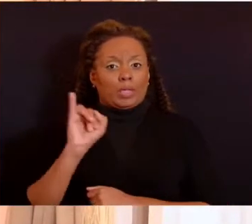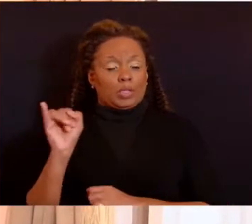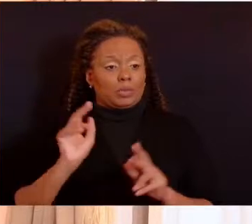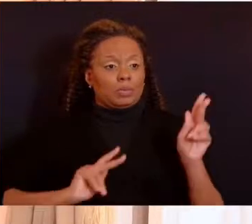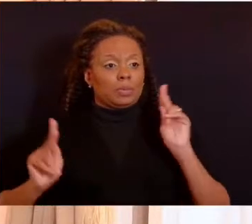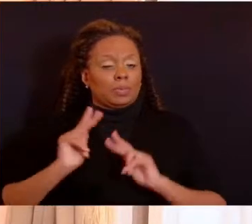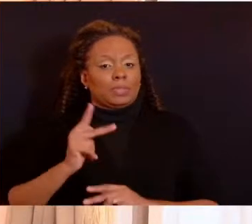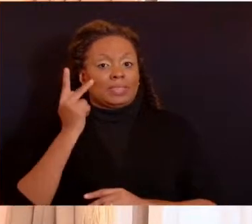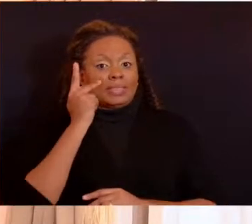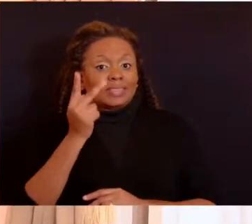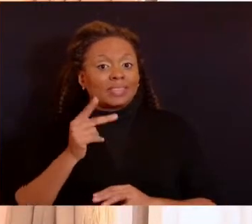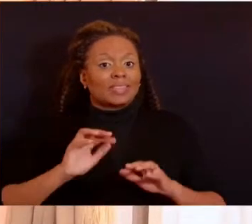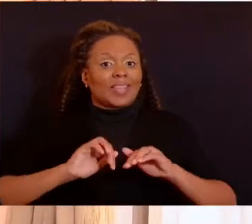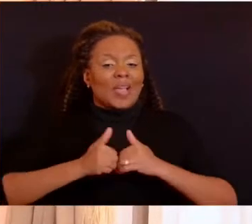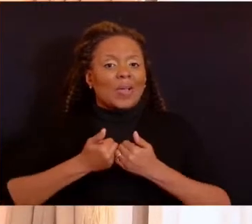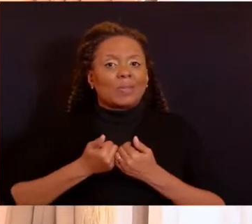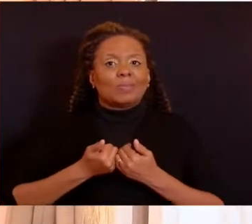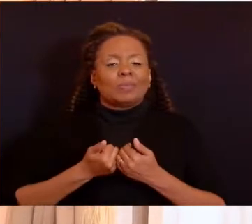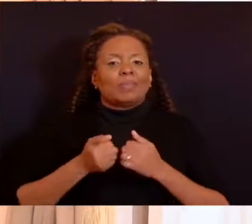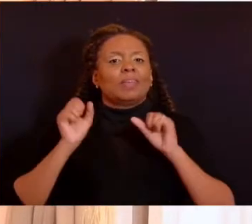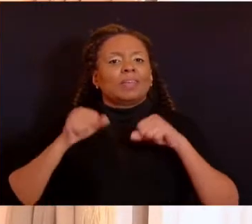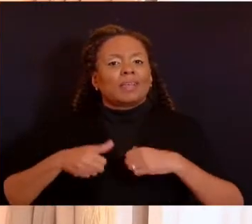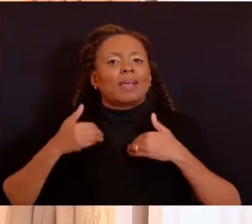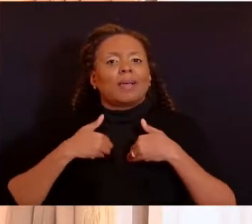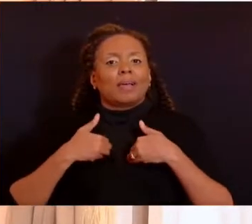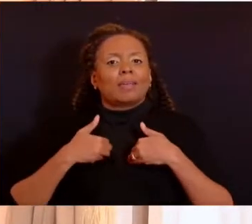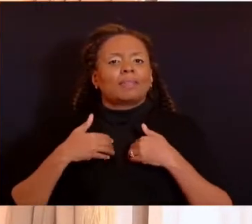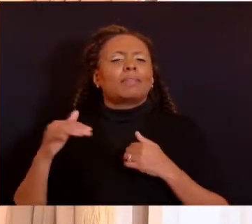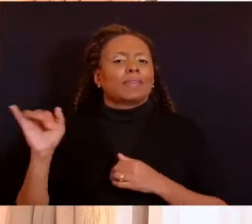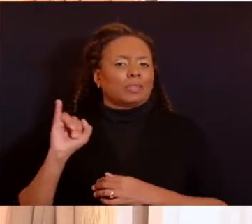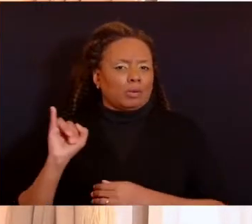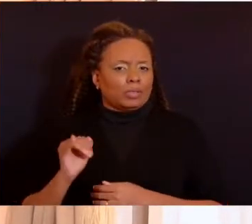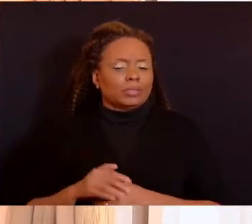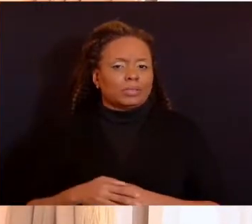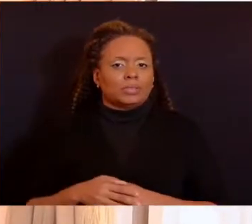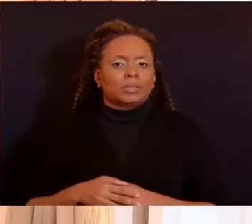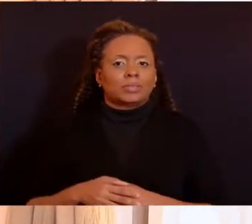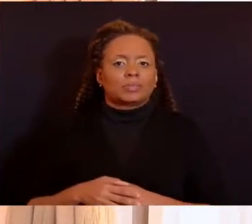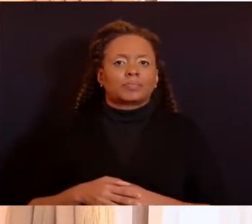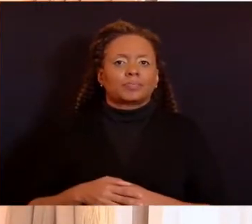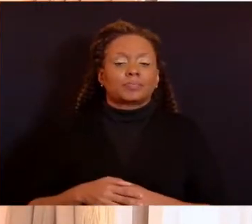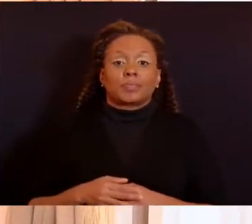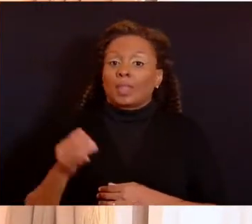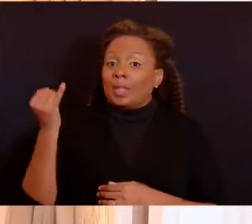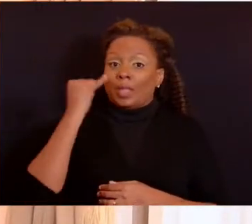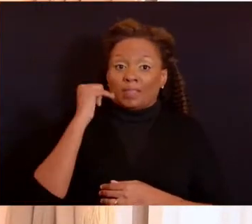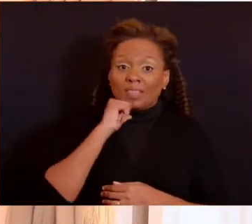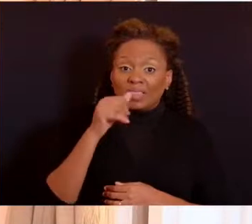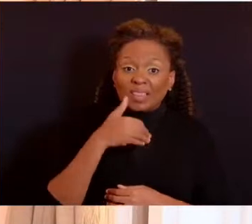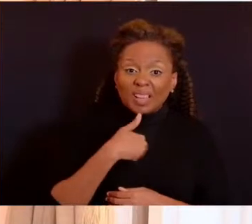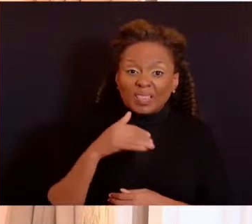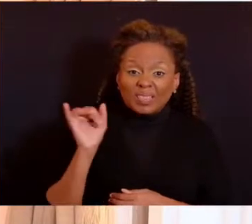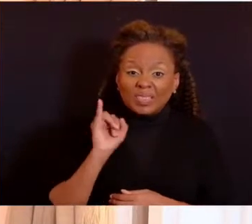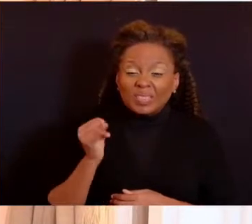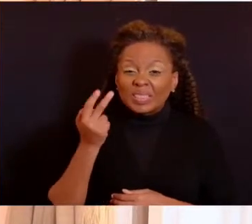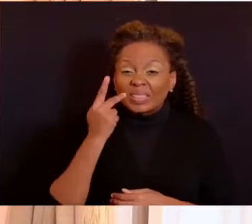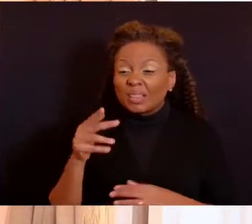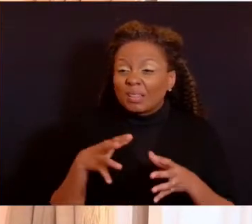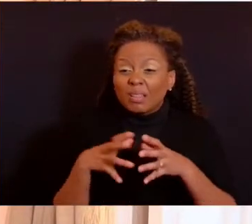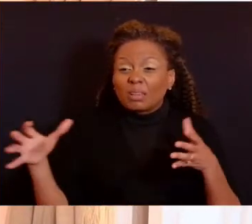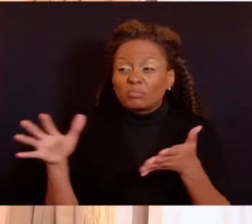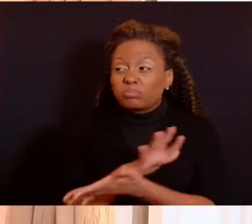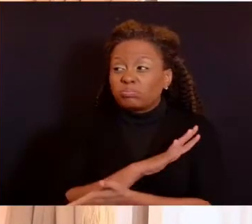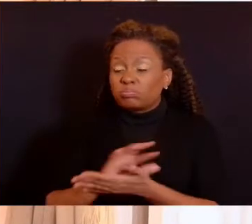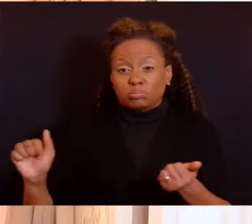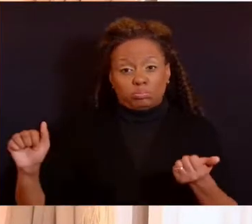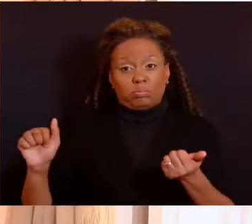have complete coverage where possible. In the absence of that coverage, we've seen damage. We've seen damage to the houses I've just pointed out to